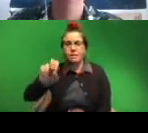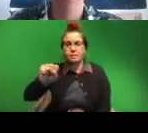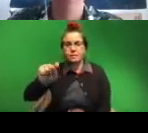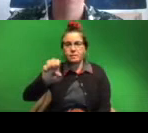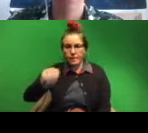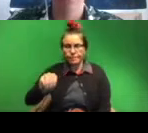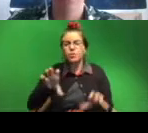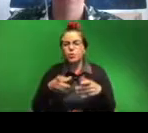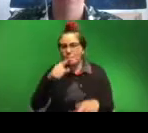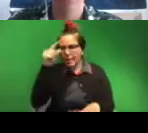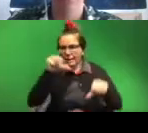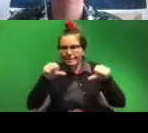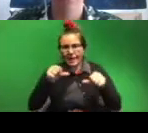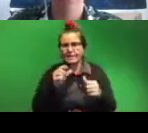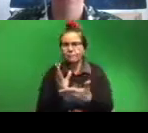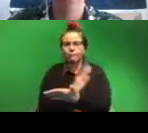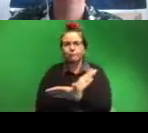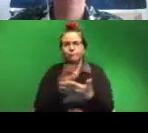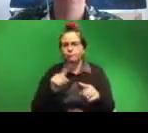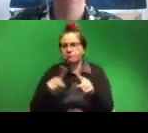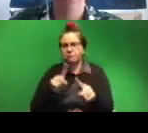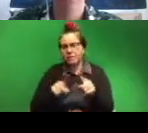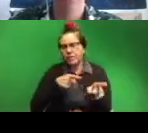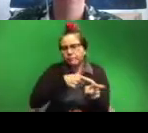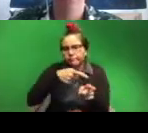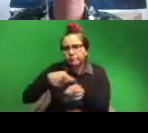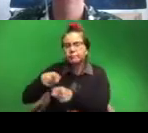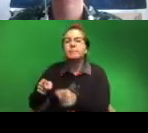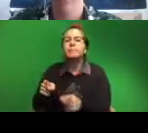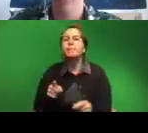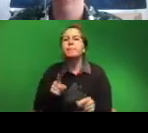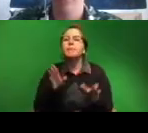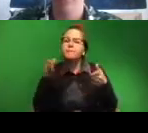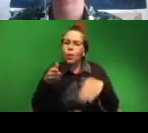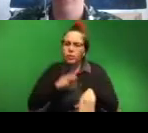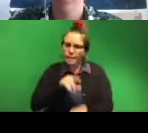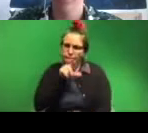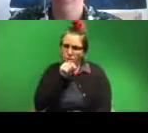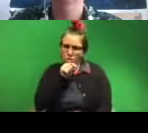scientists from a broad range of disciplines, but they're all focusing on birds this week